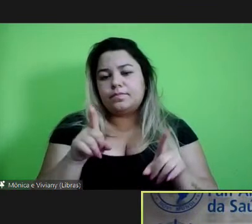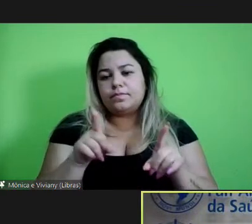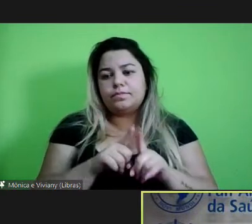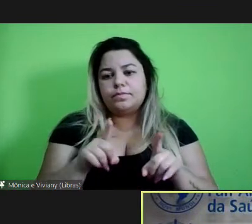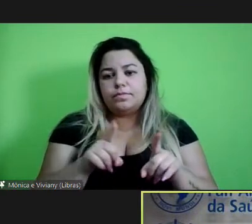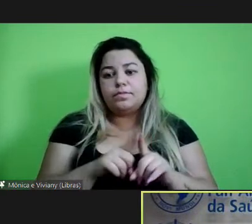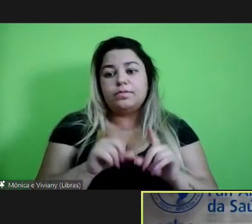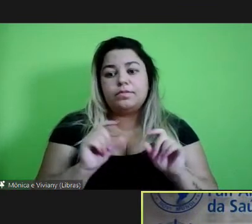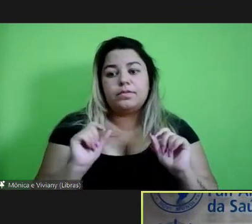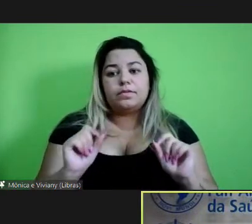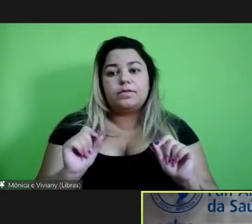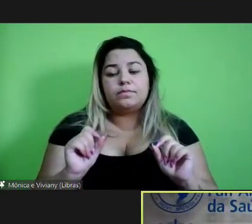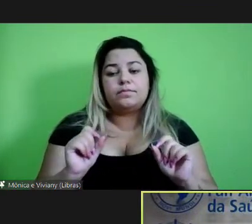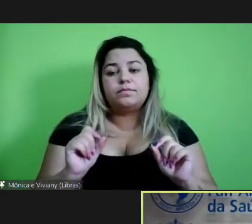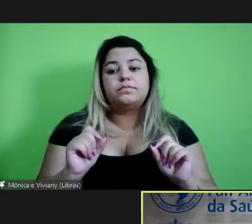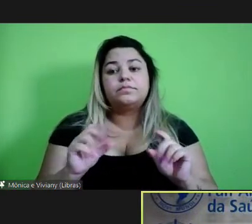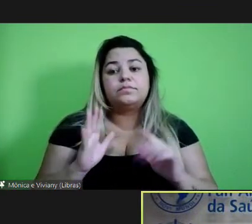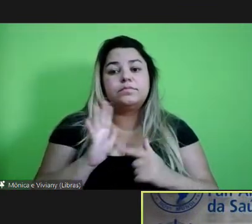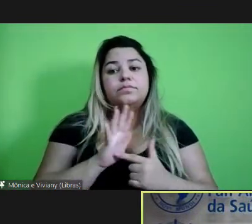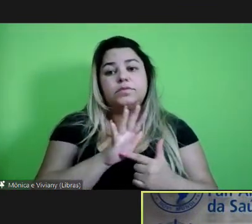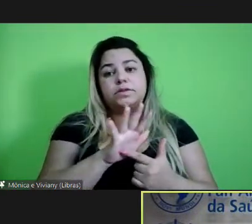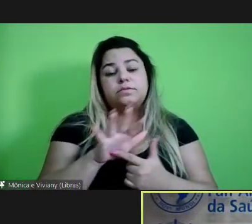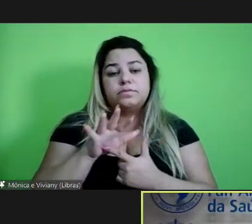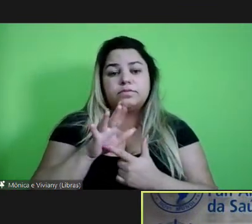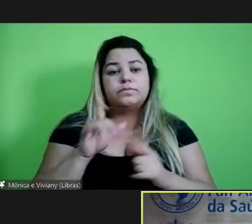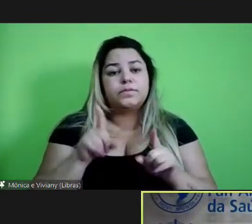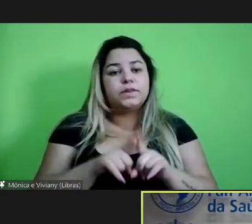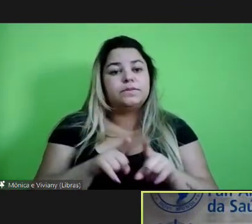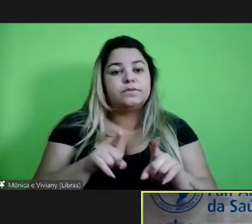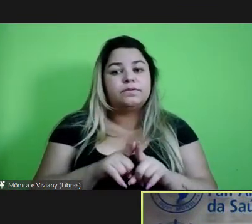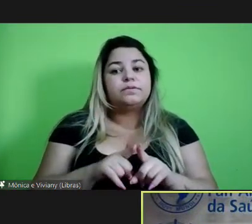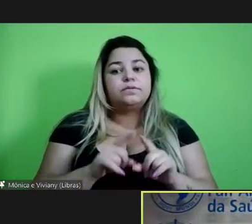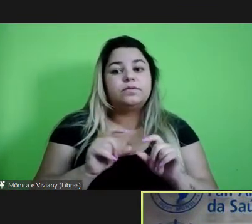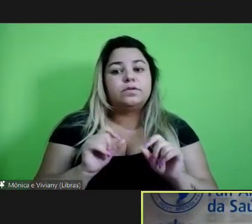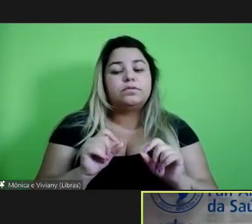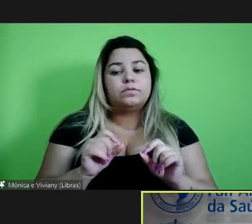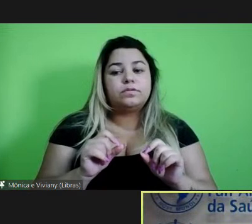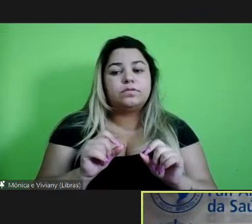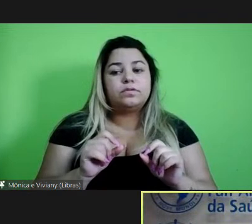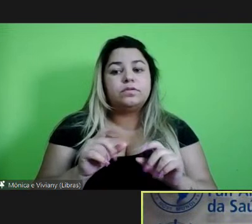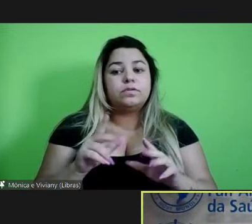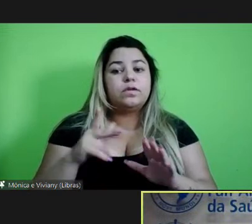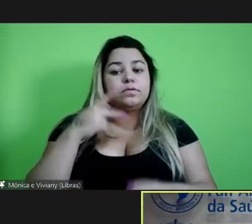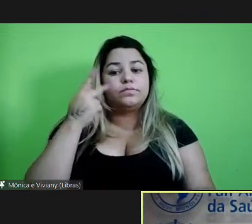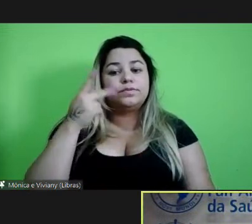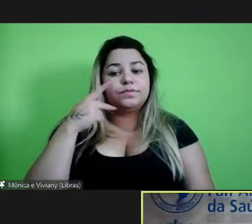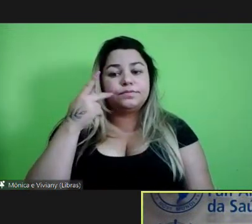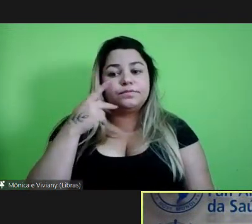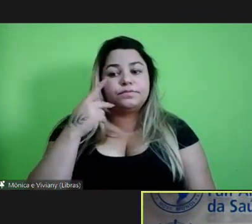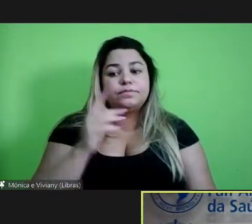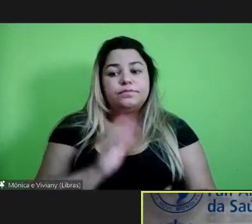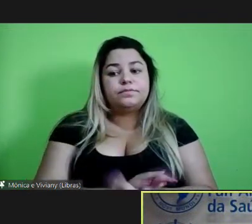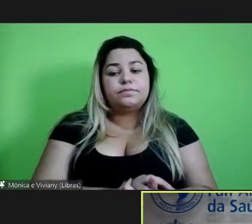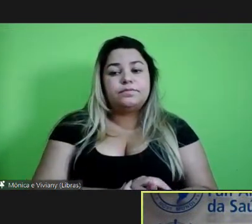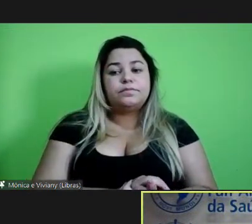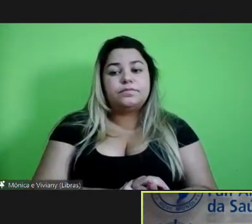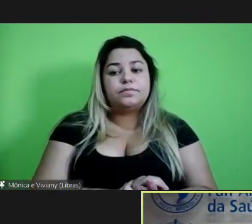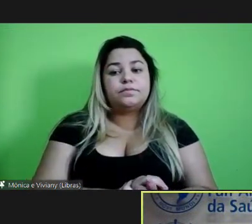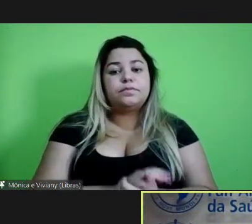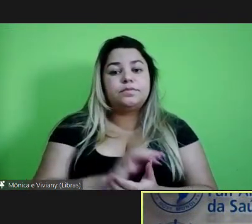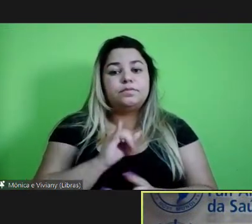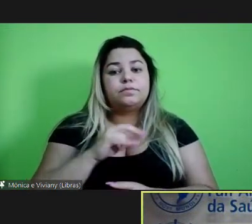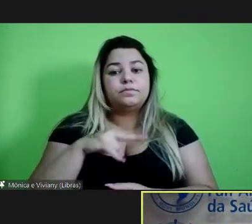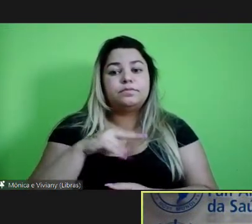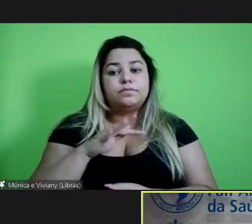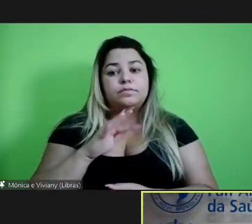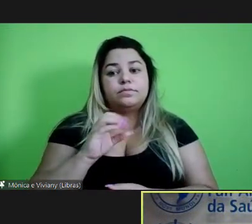and food safety, and reinforcing the importance between transversality between these policies.